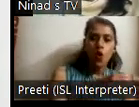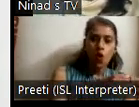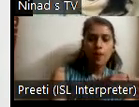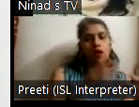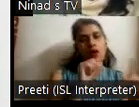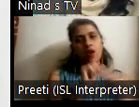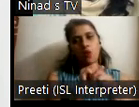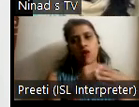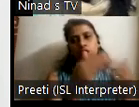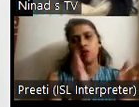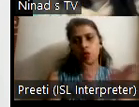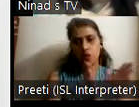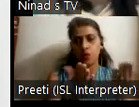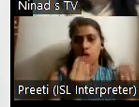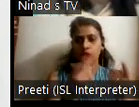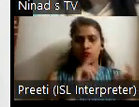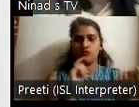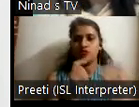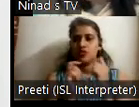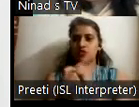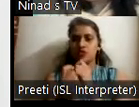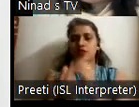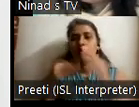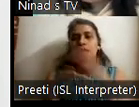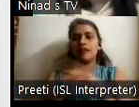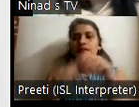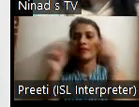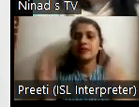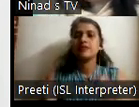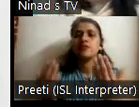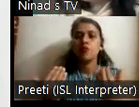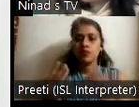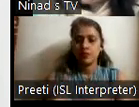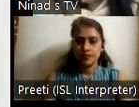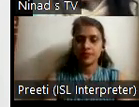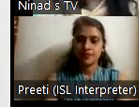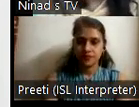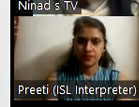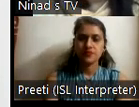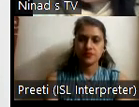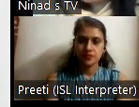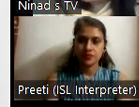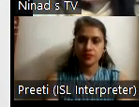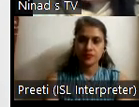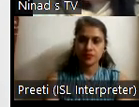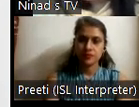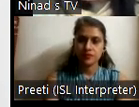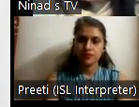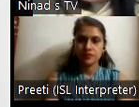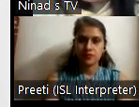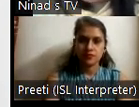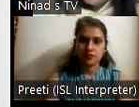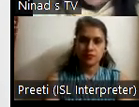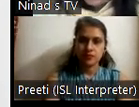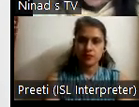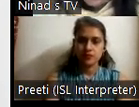about all kind of changes in the system. So the third level, I will come to that, and before that I want to explain